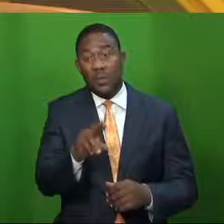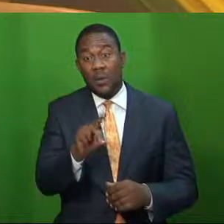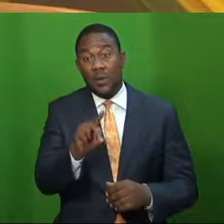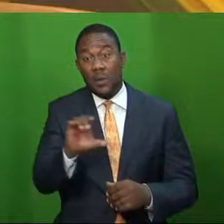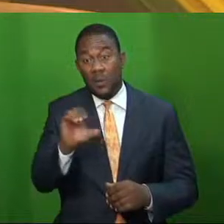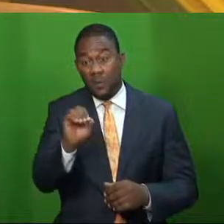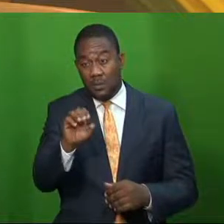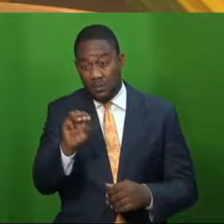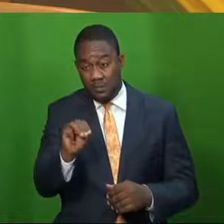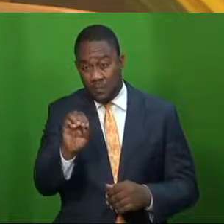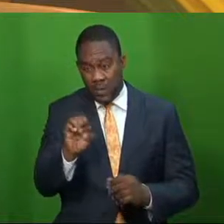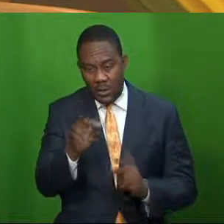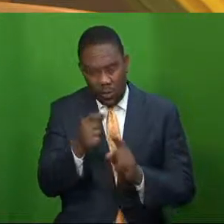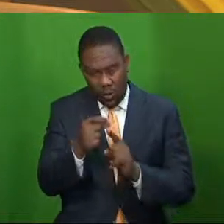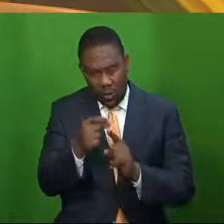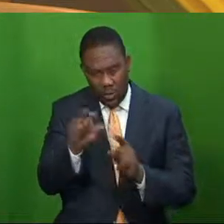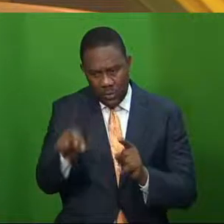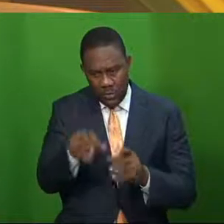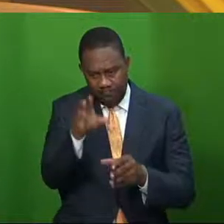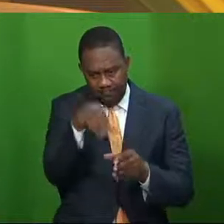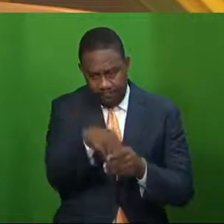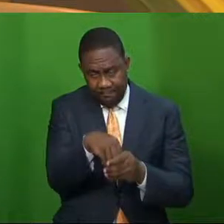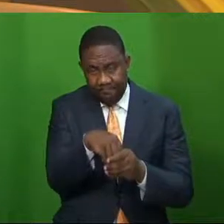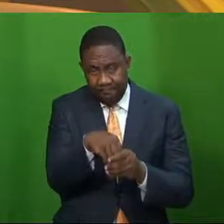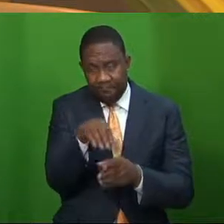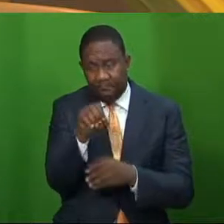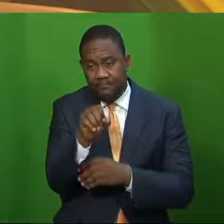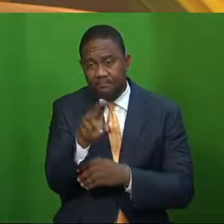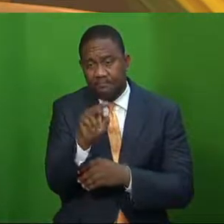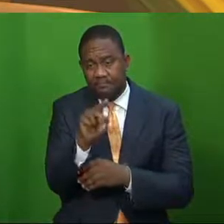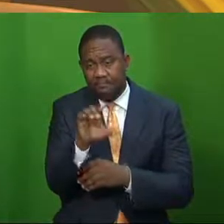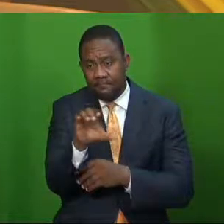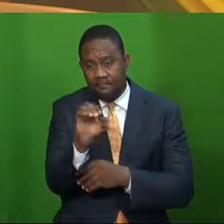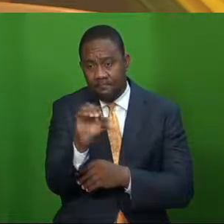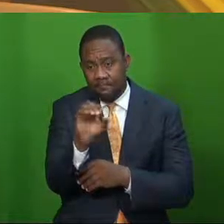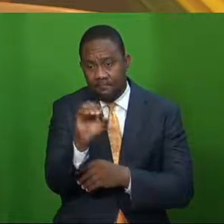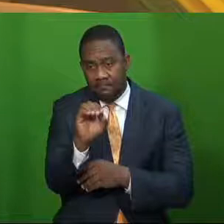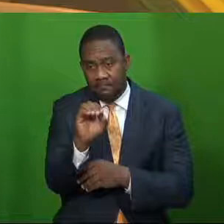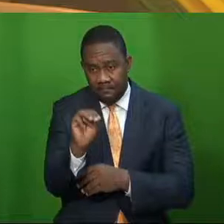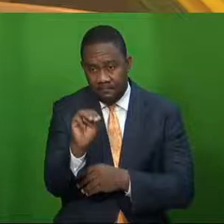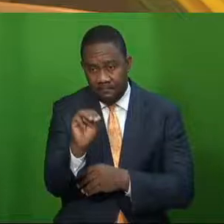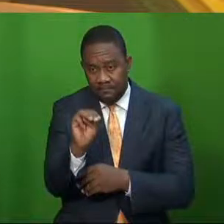be identified. So I think there should be outcome there.